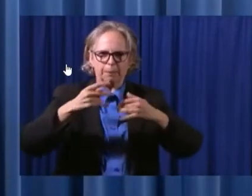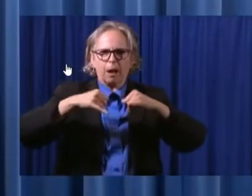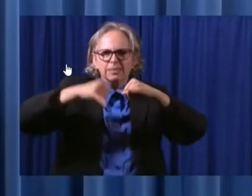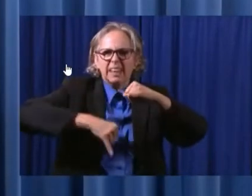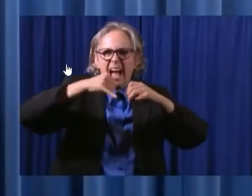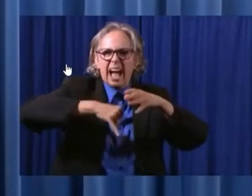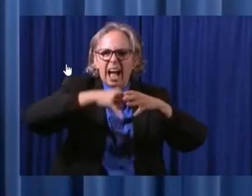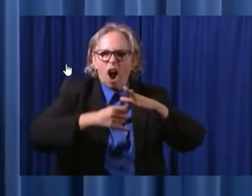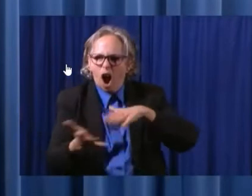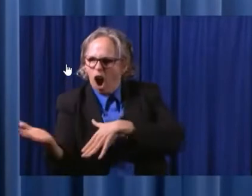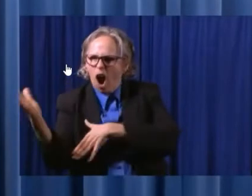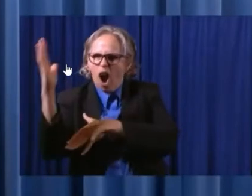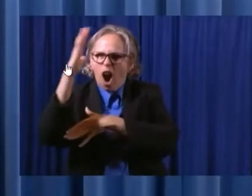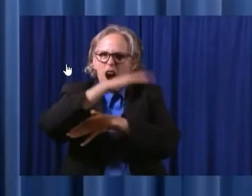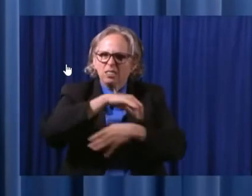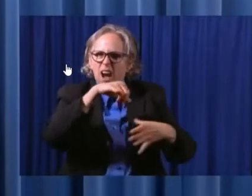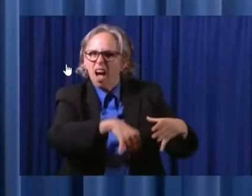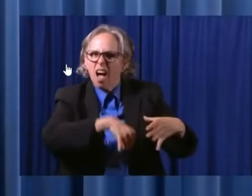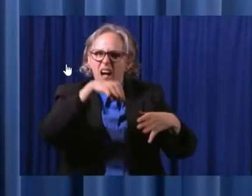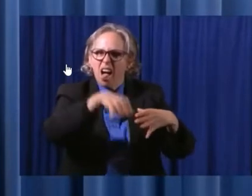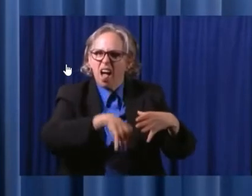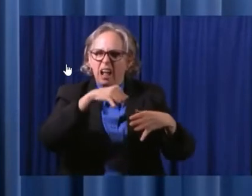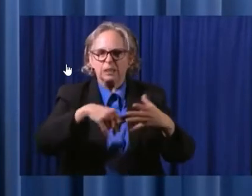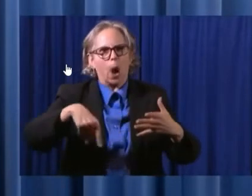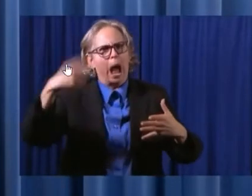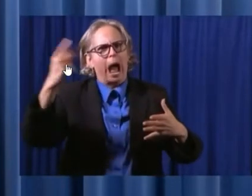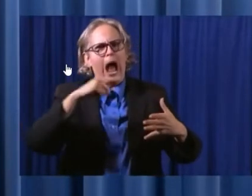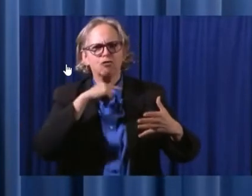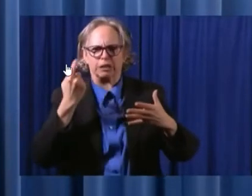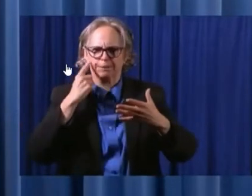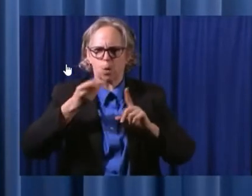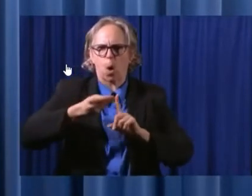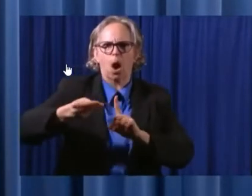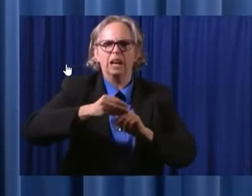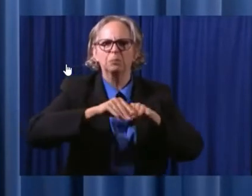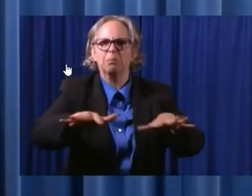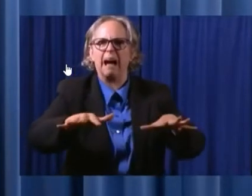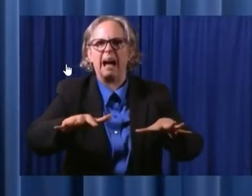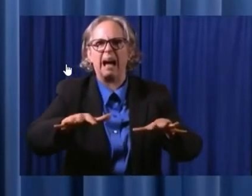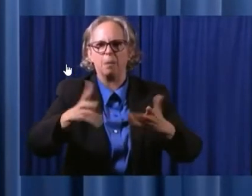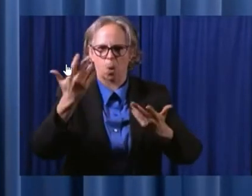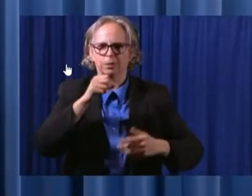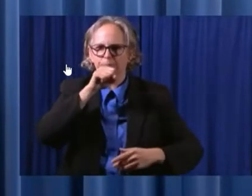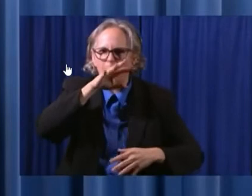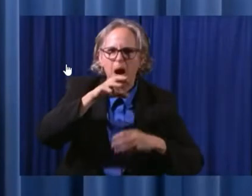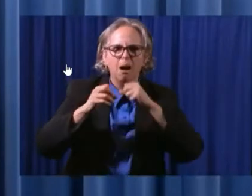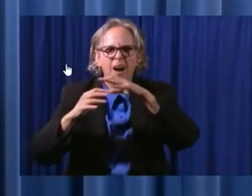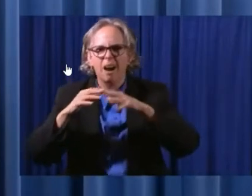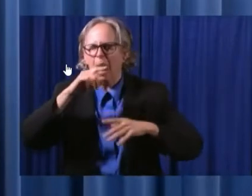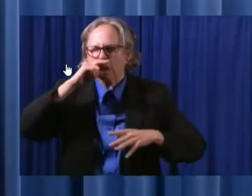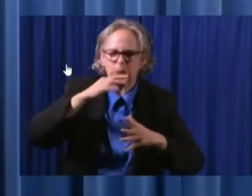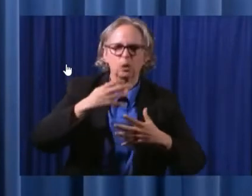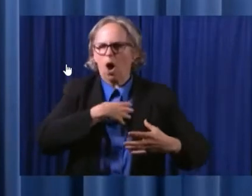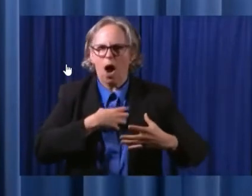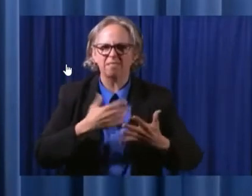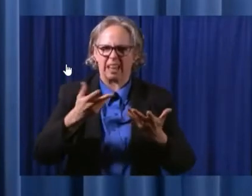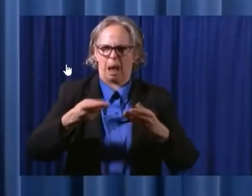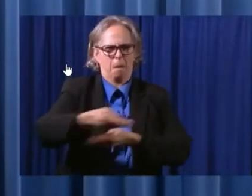the spread of COVID-19. We know that generally it is important to get kids physically back in